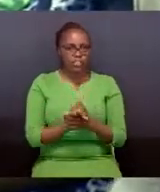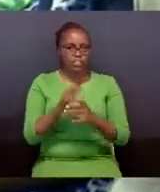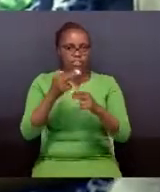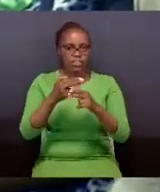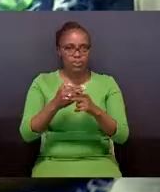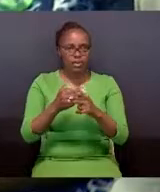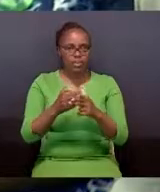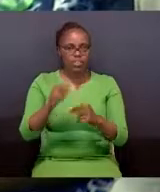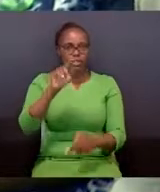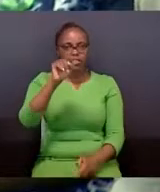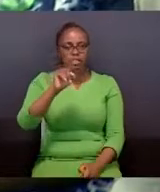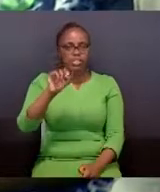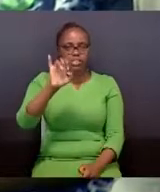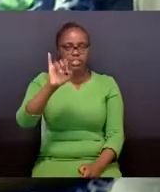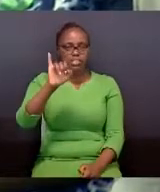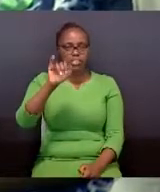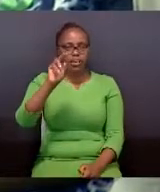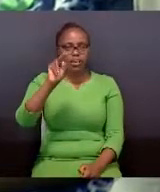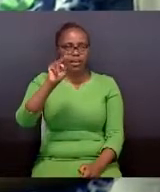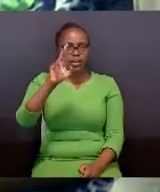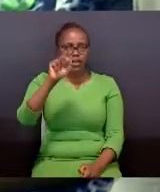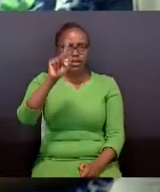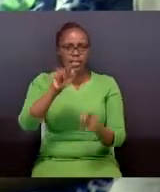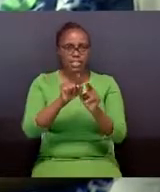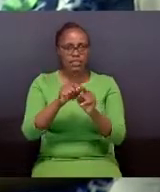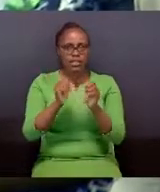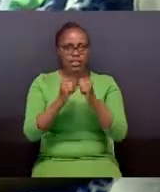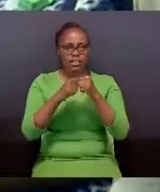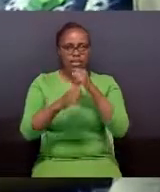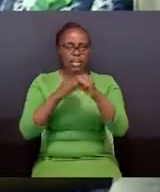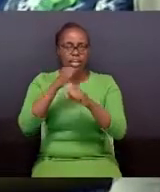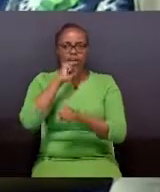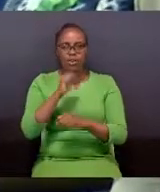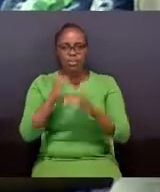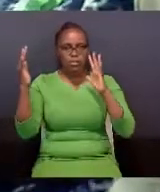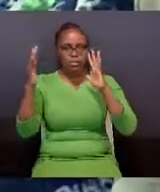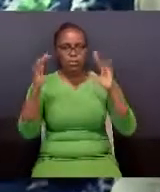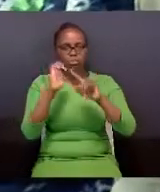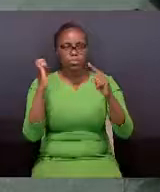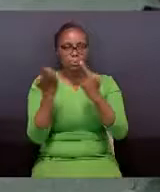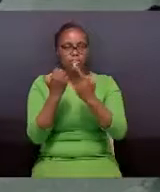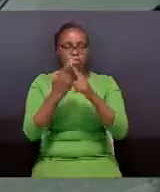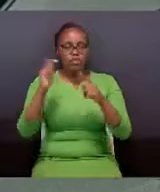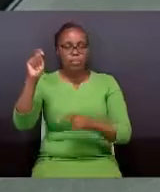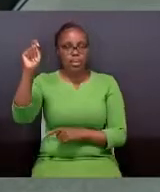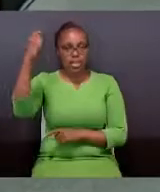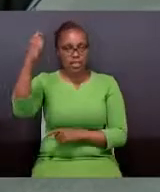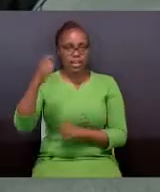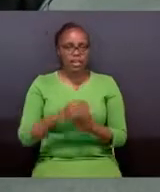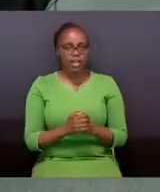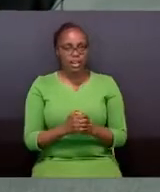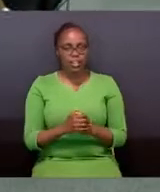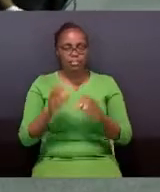My name is Ramina Paulette. I am a 16-year-old climate activist and an environmentalist from Kenya.